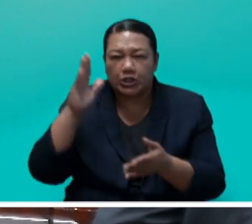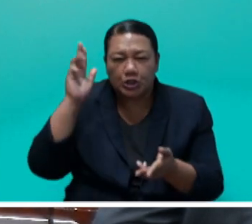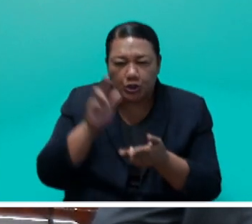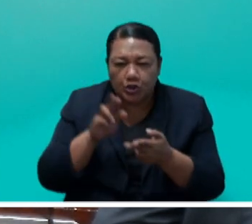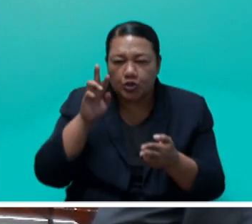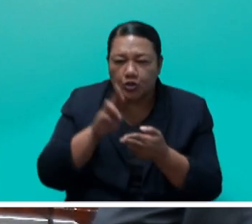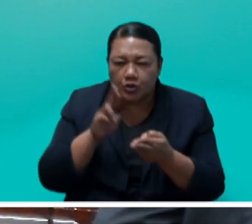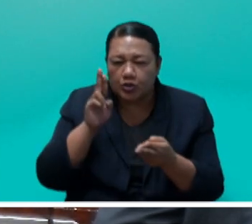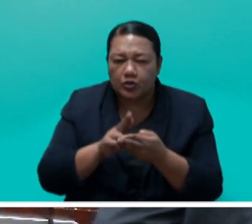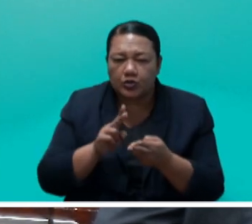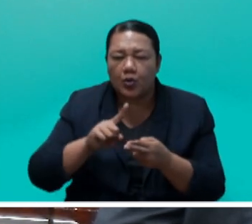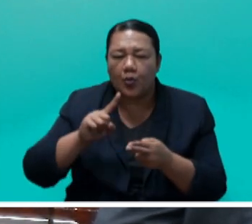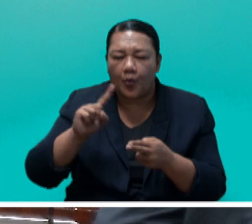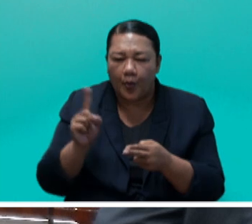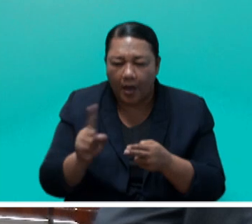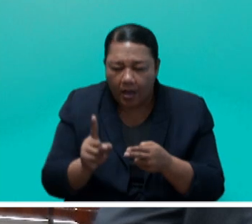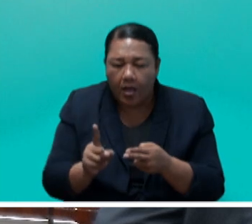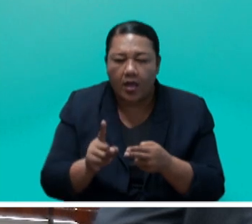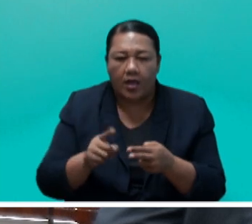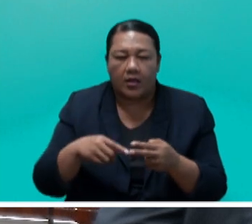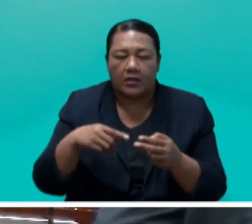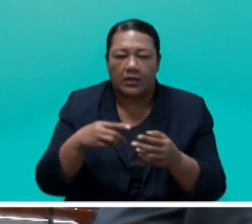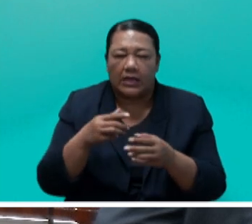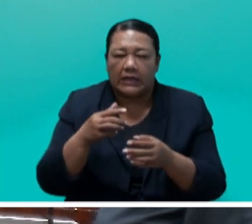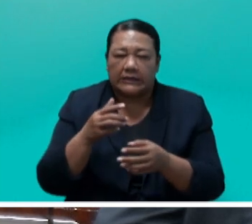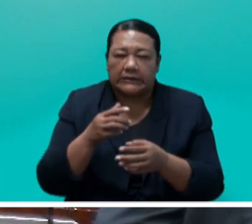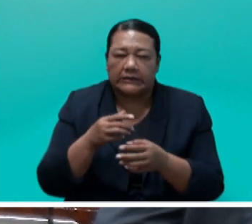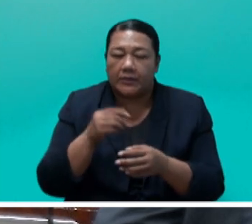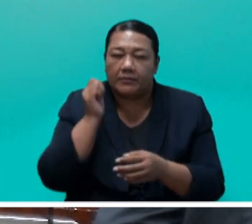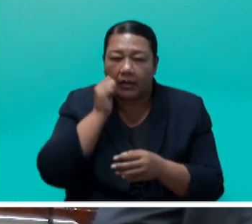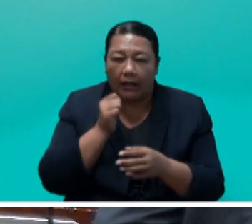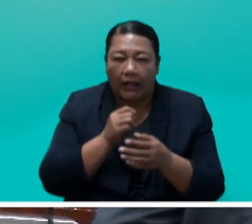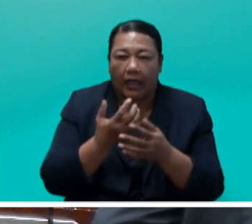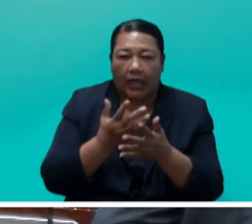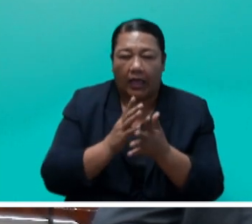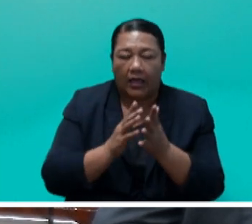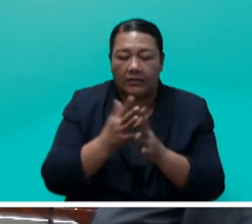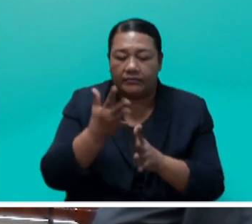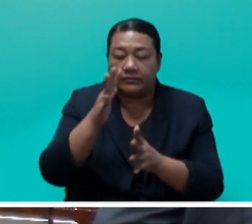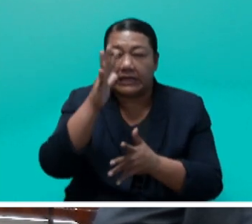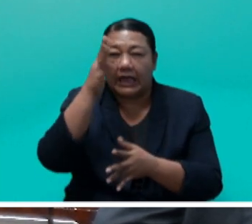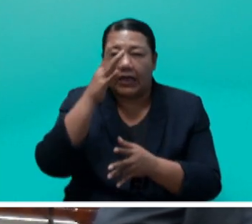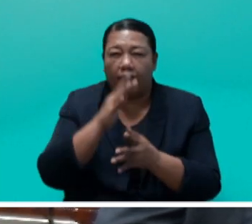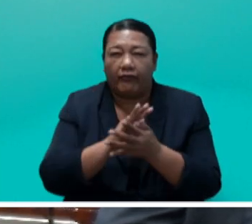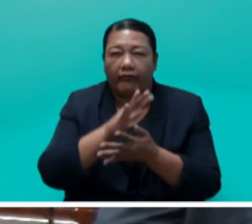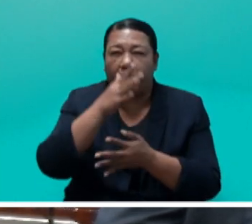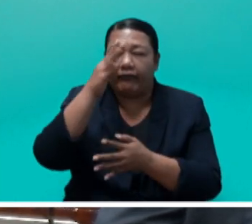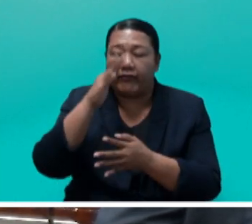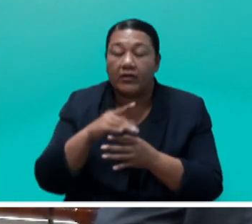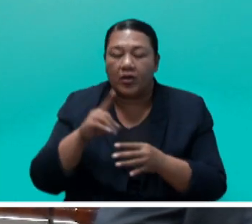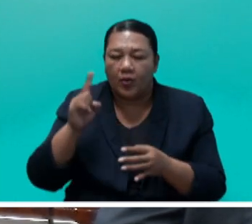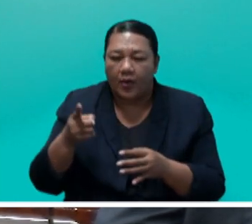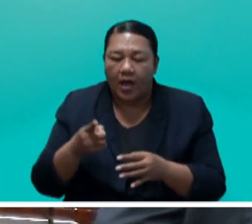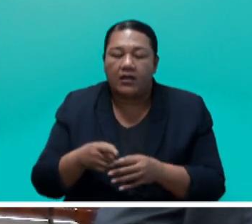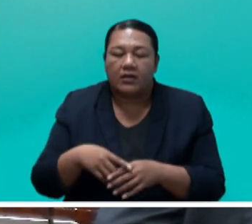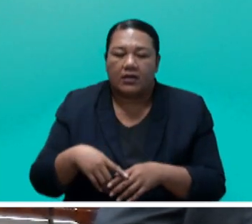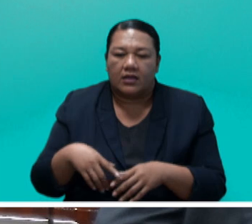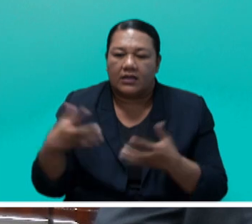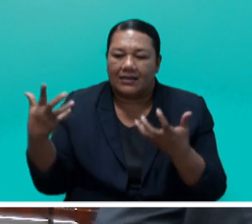warming in accordance with the Paris Agreement. Key targets under the revised strategy including achieving a reduction of the